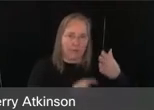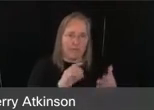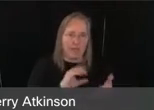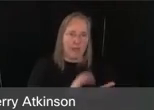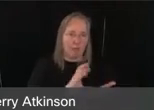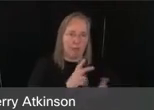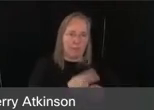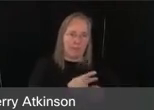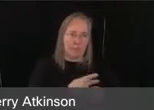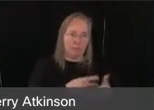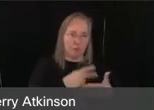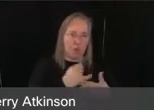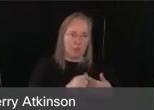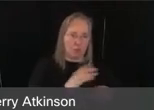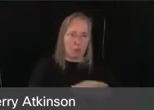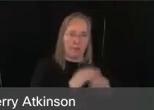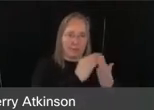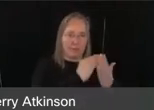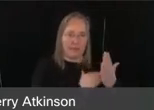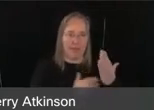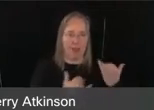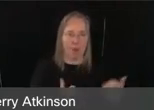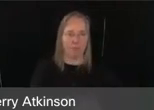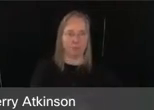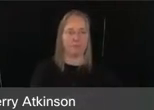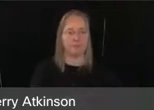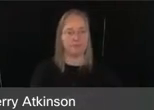have currently listed. So,